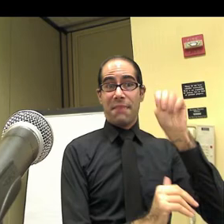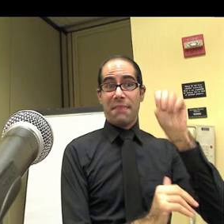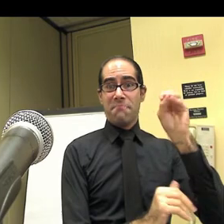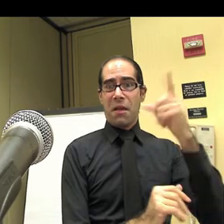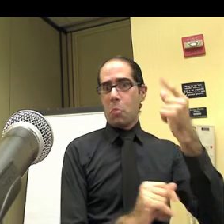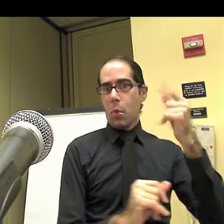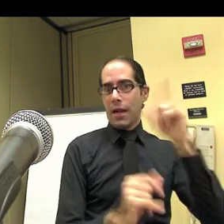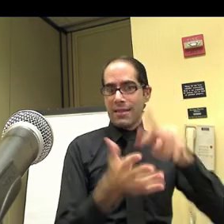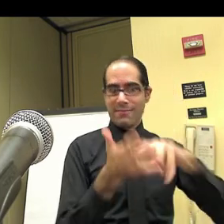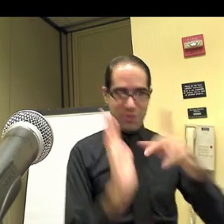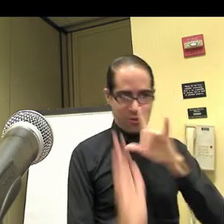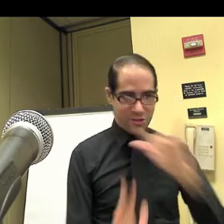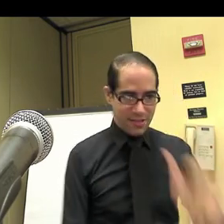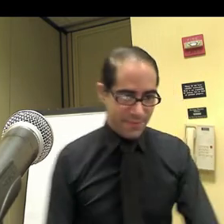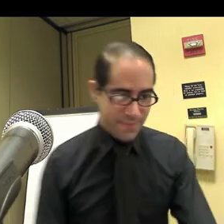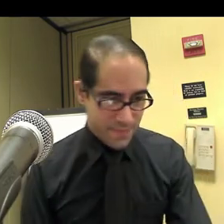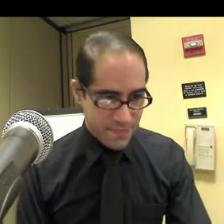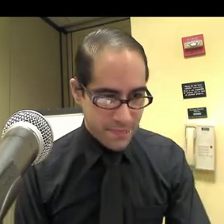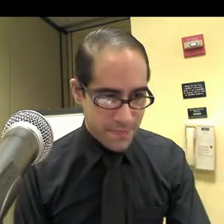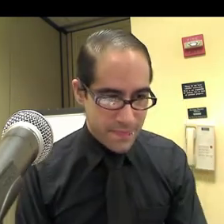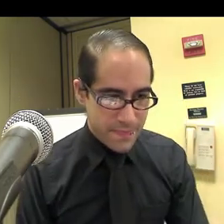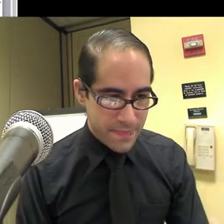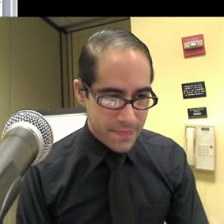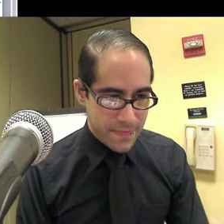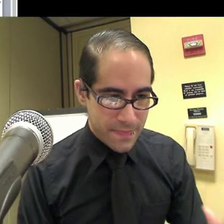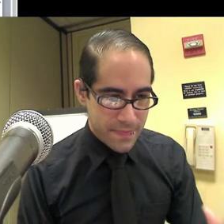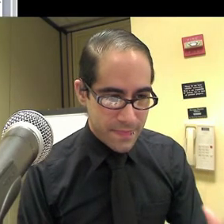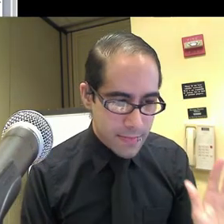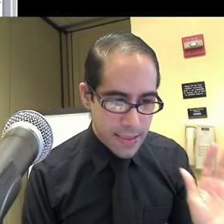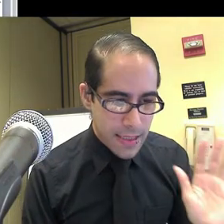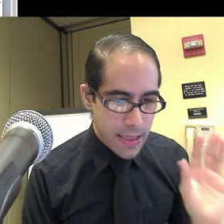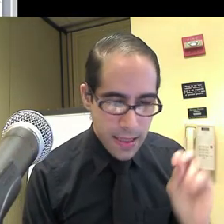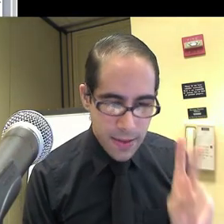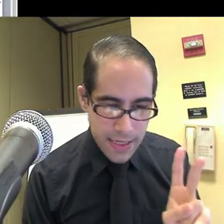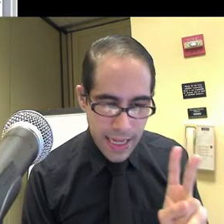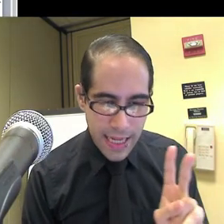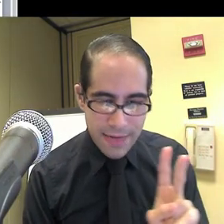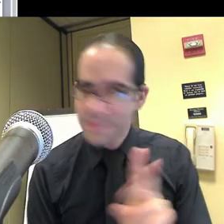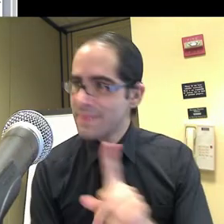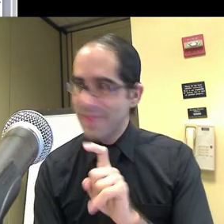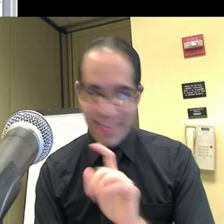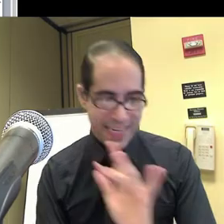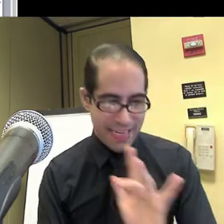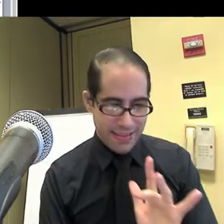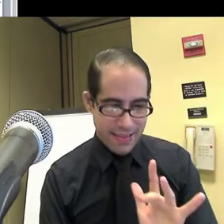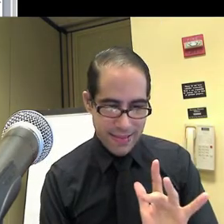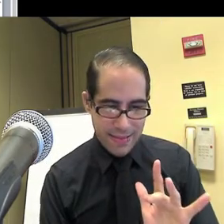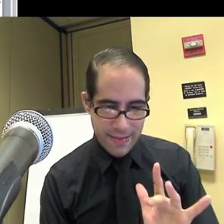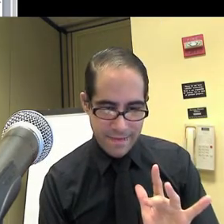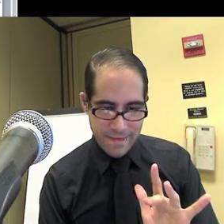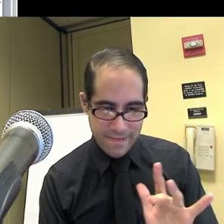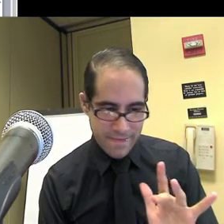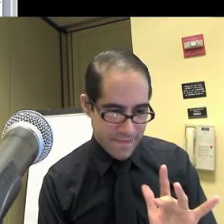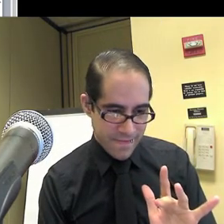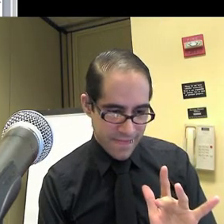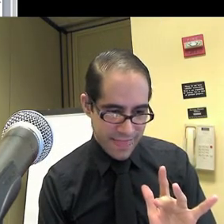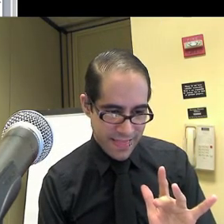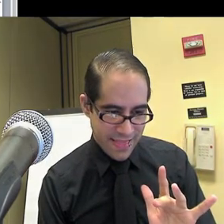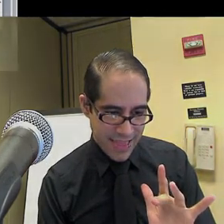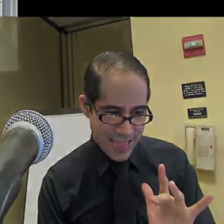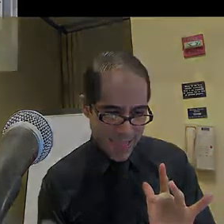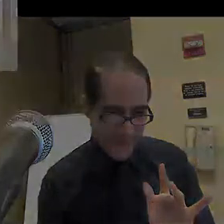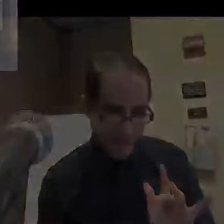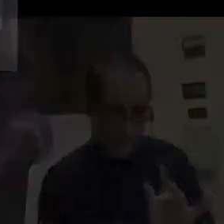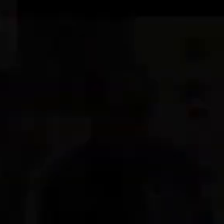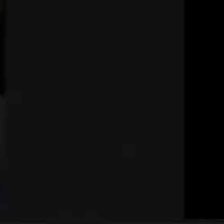is, I'm going to show you just a really quick demo of what this looks like. They've got the setup with the sign language, and I'm going to need your